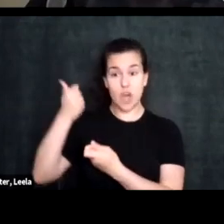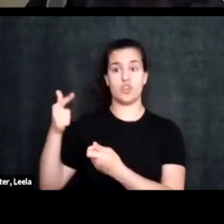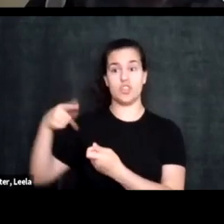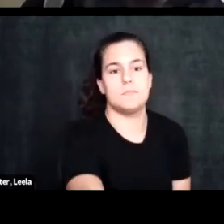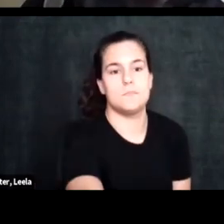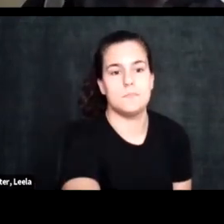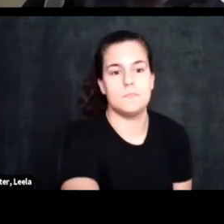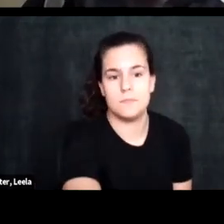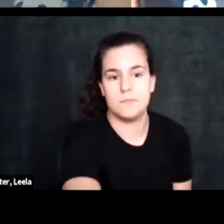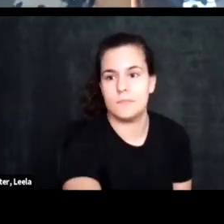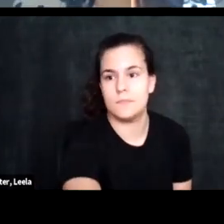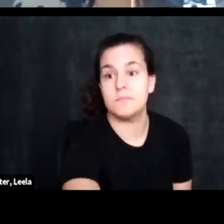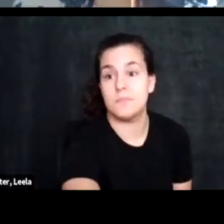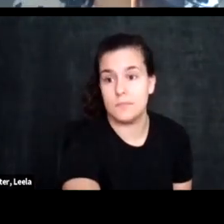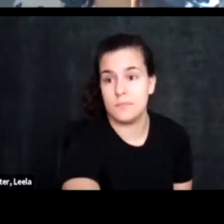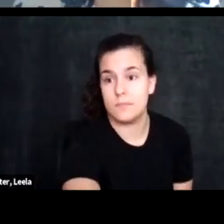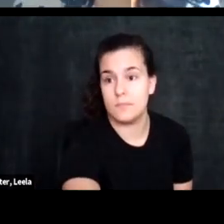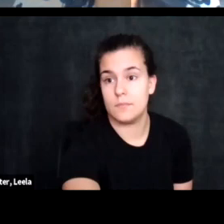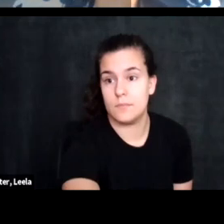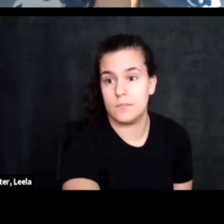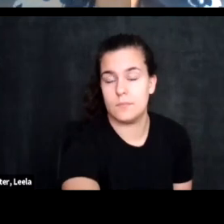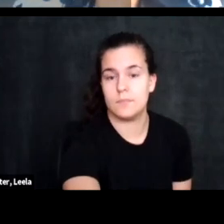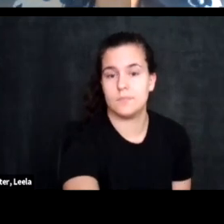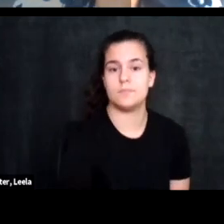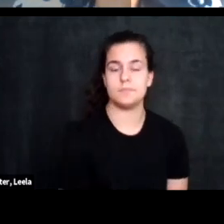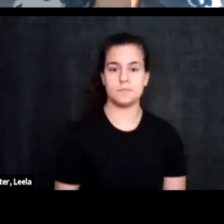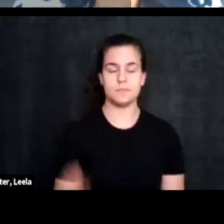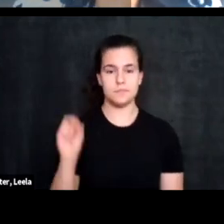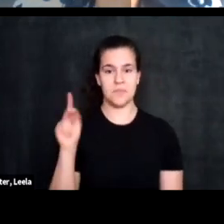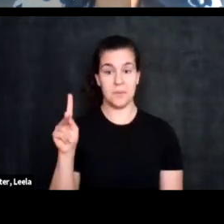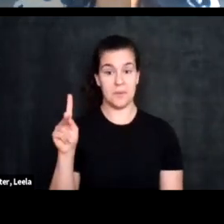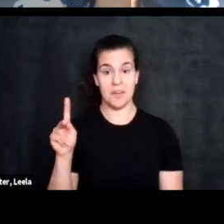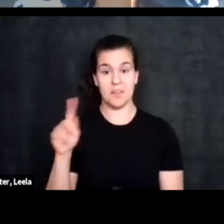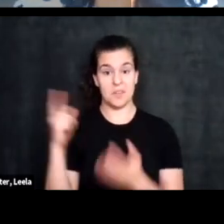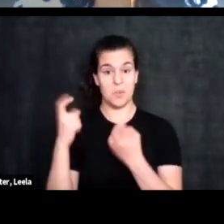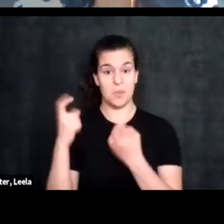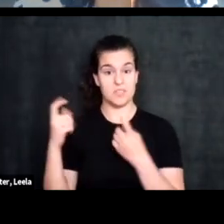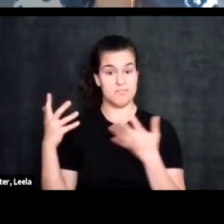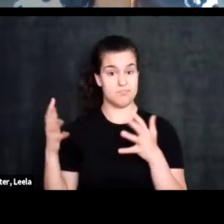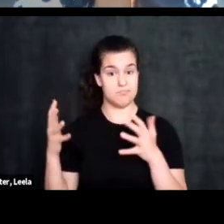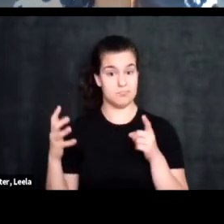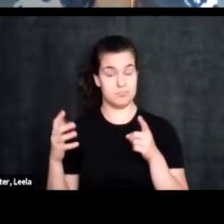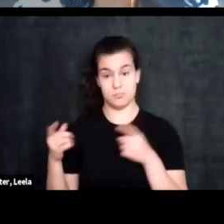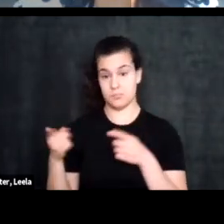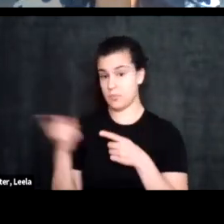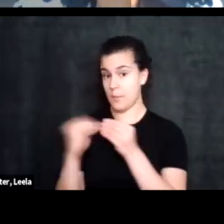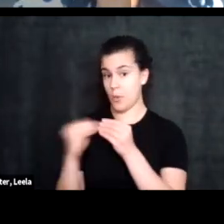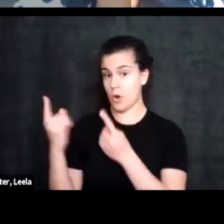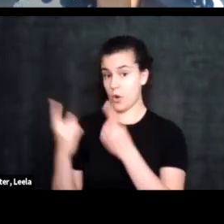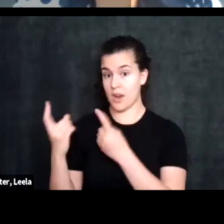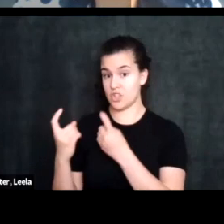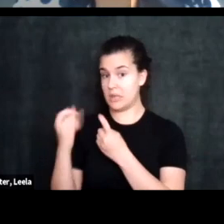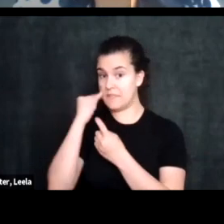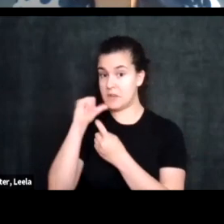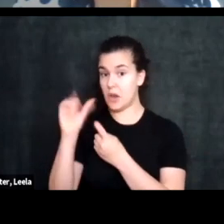placed there. Okay, so it looks like that is all the questions. Does anyone else have any questions before I close it